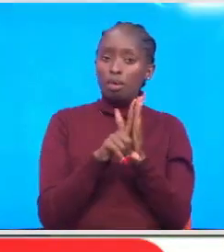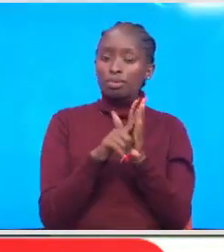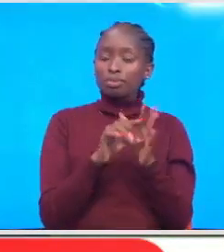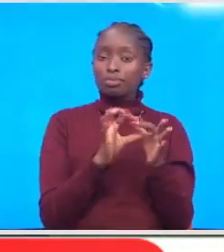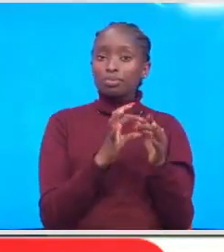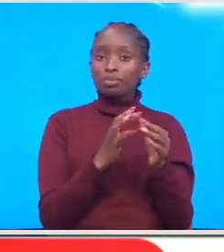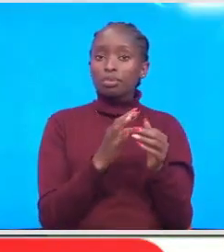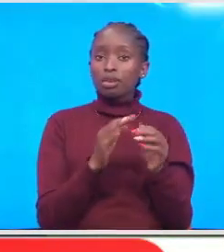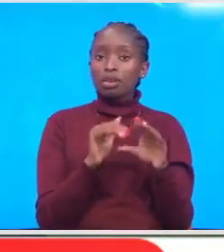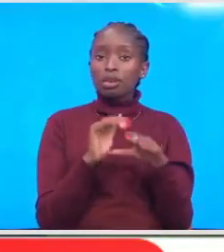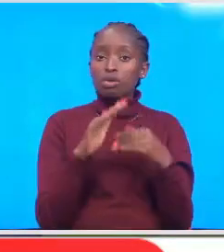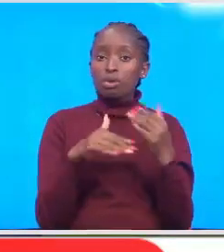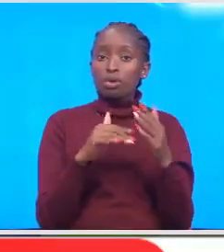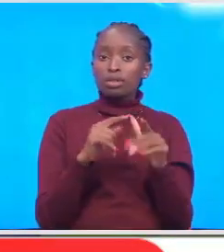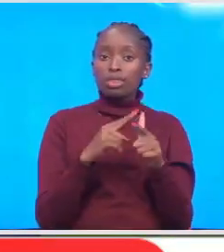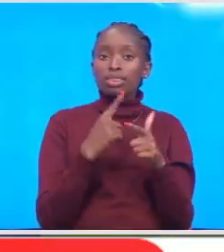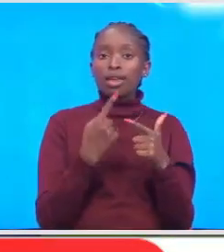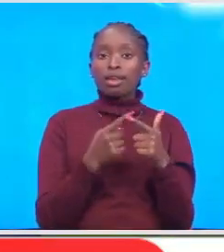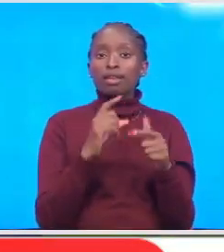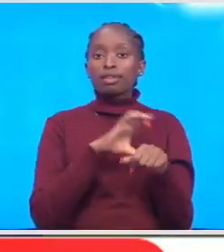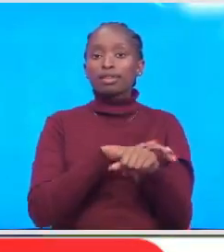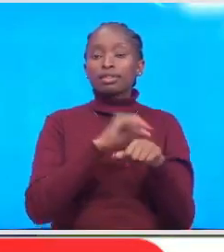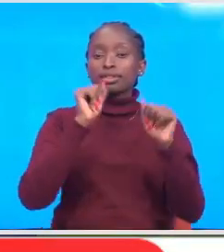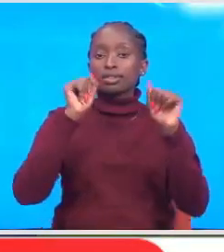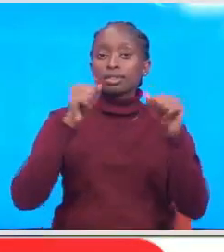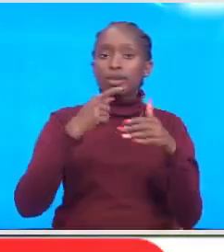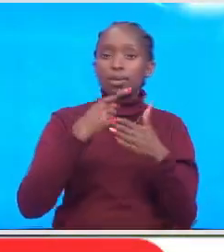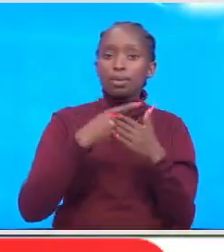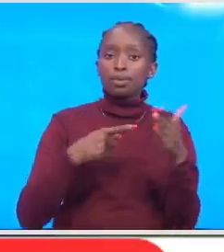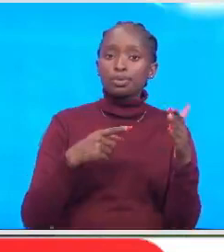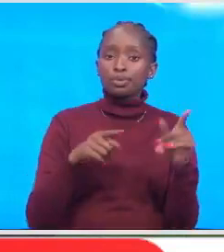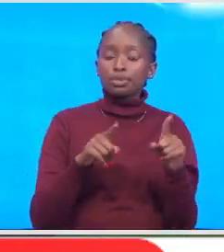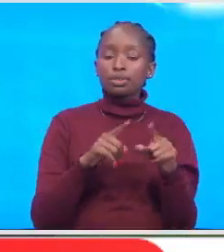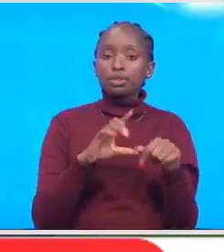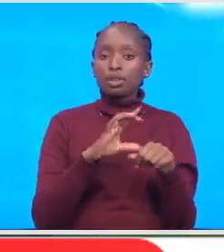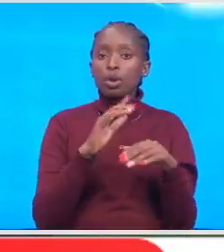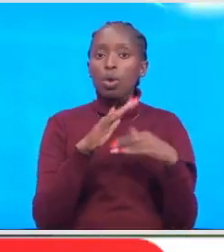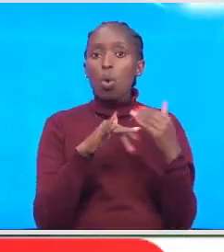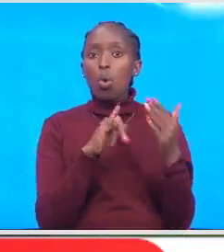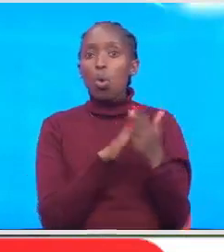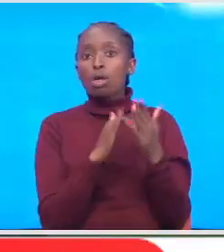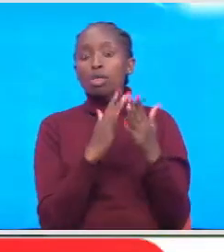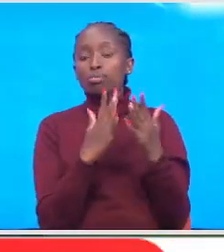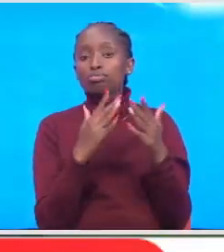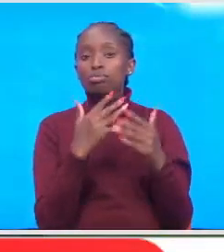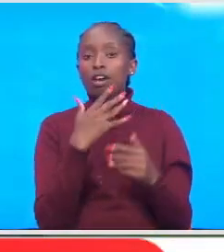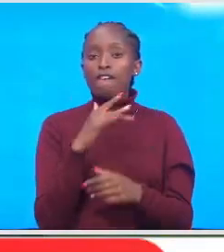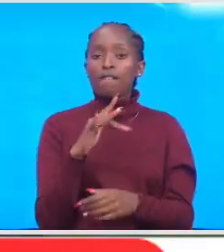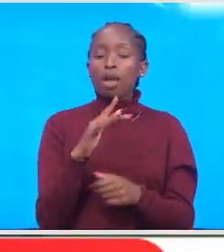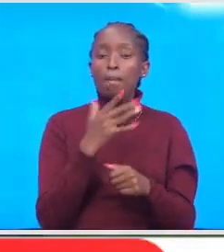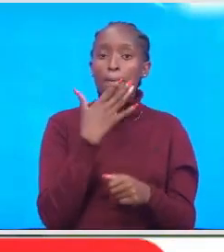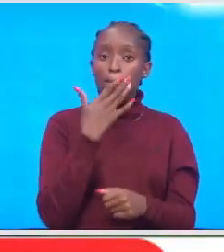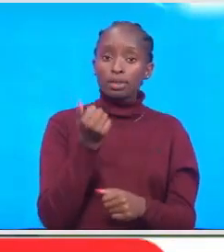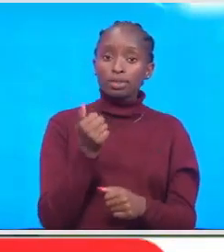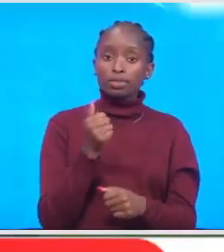baseline, then we can get, I think, everybody's ambition level up, and we can get a global ambition.